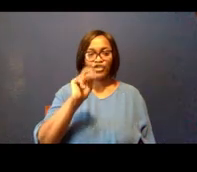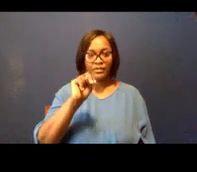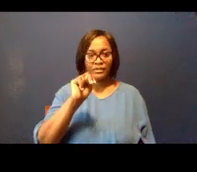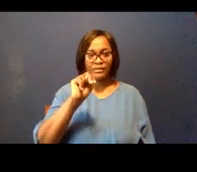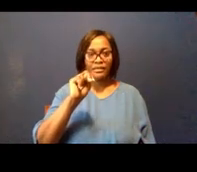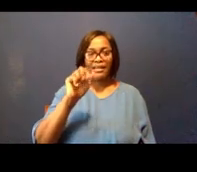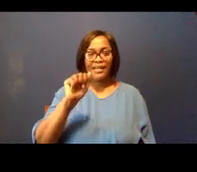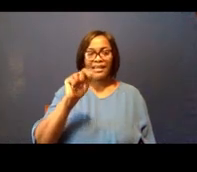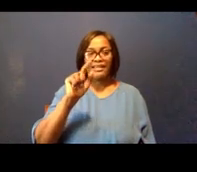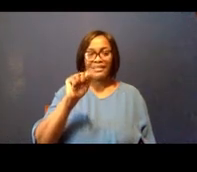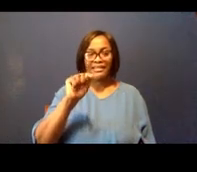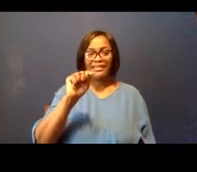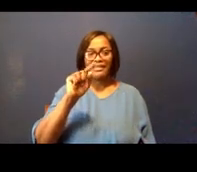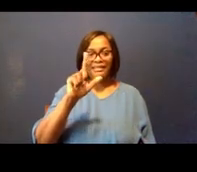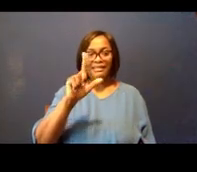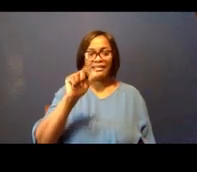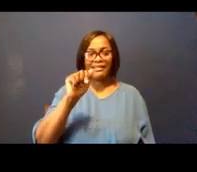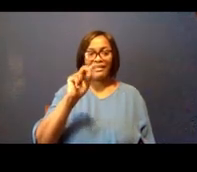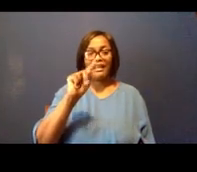our